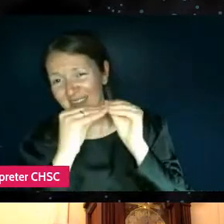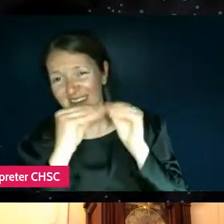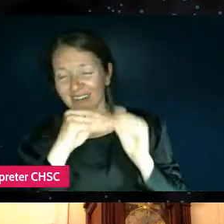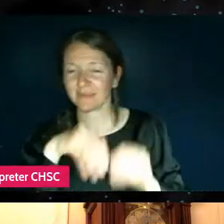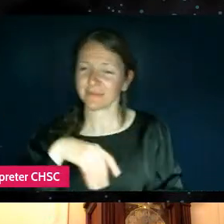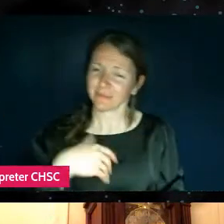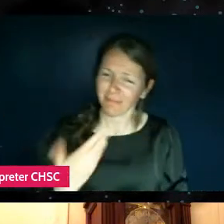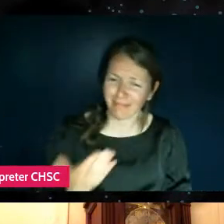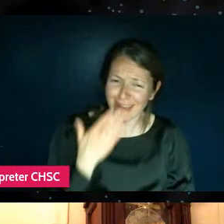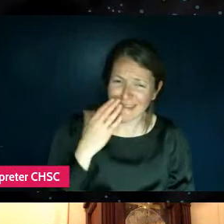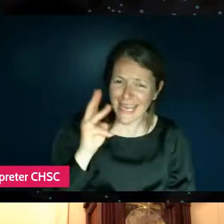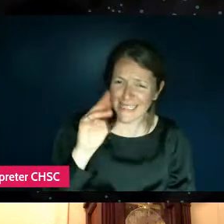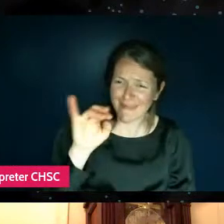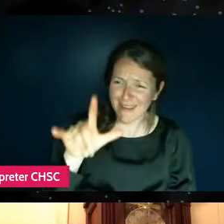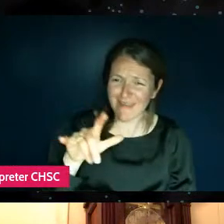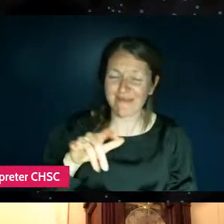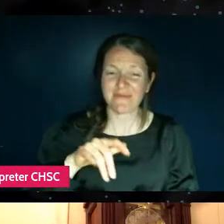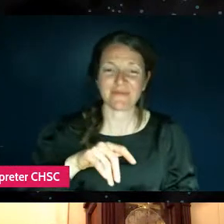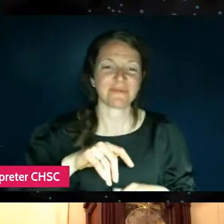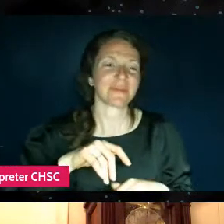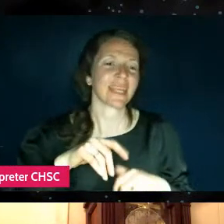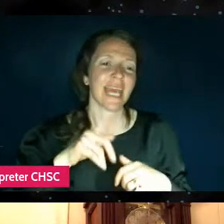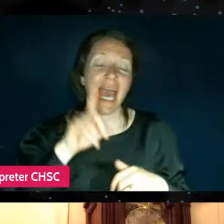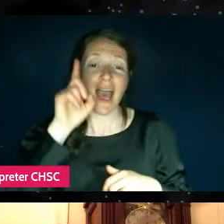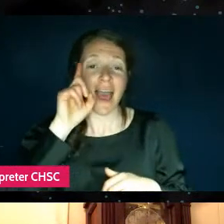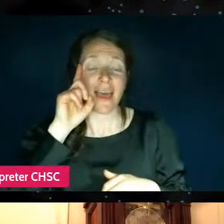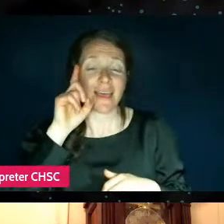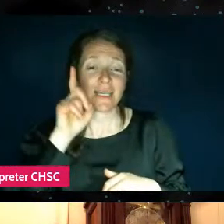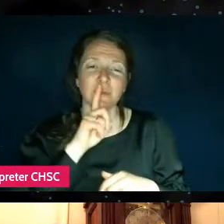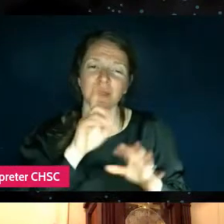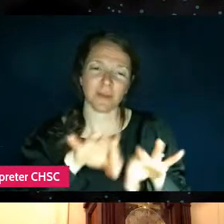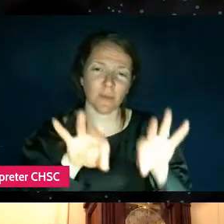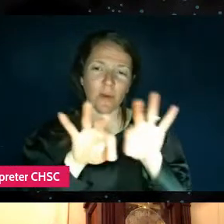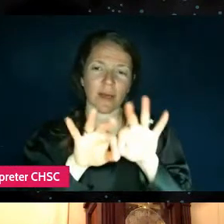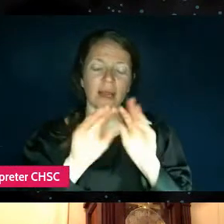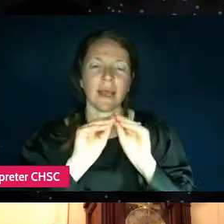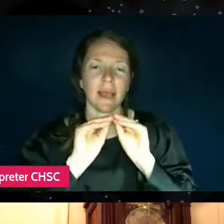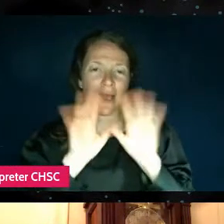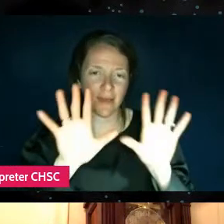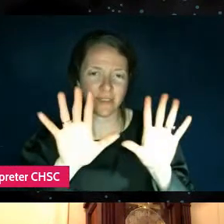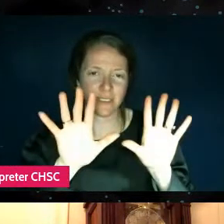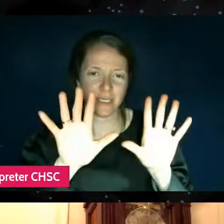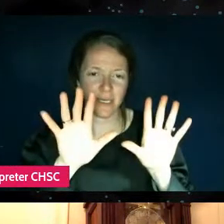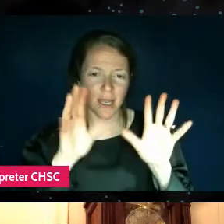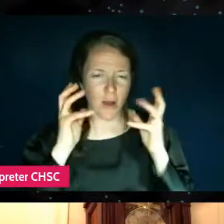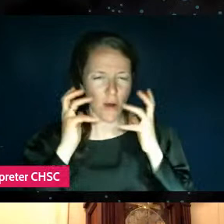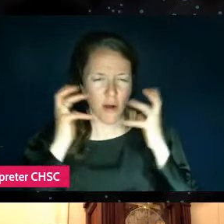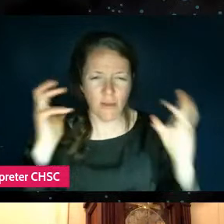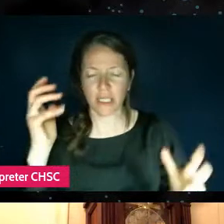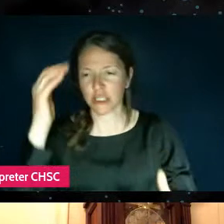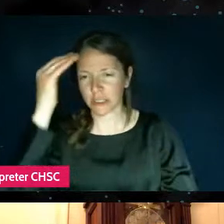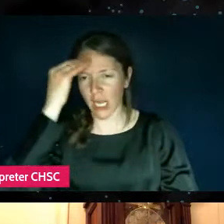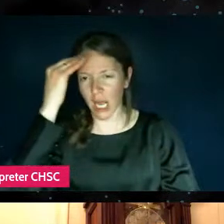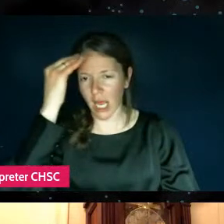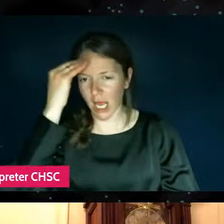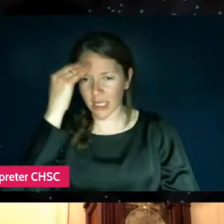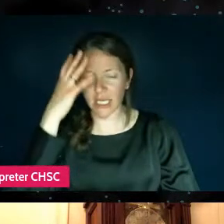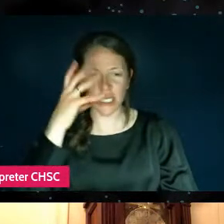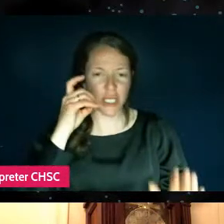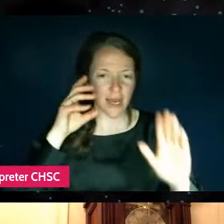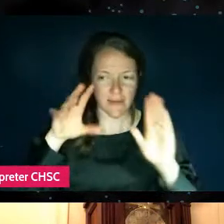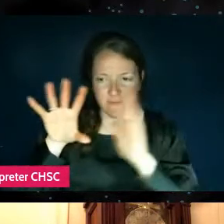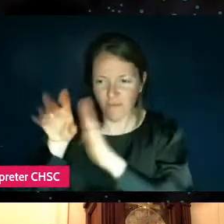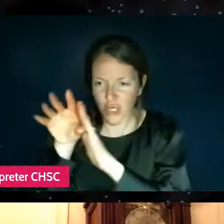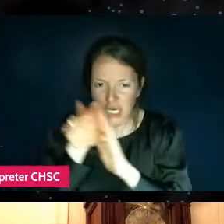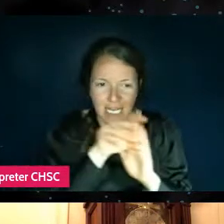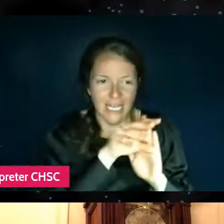Michael. No, I think it was really important. I mean, obviously we had a beautiful wealth of knowledge, footage and